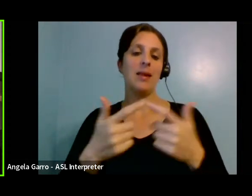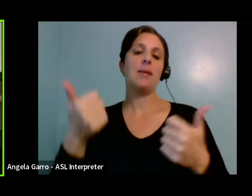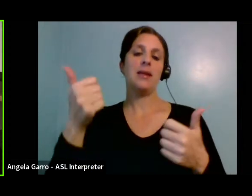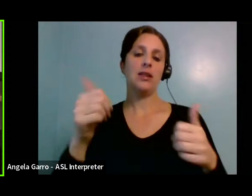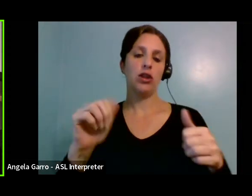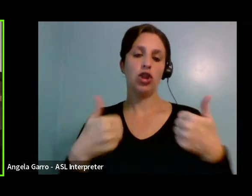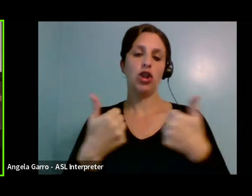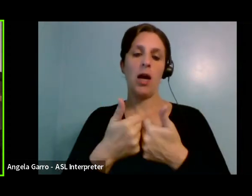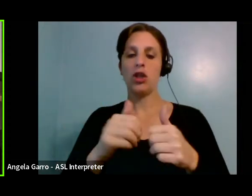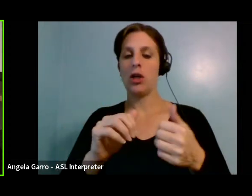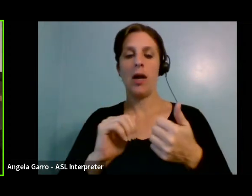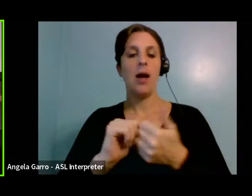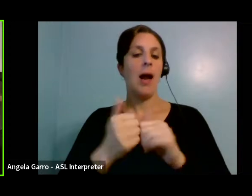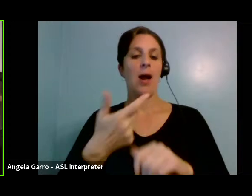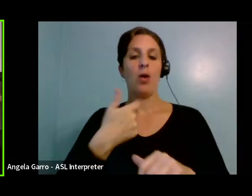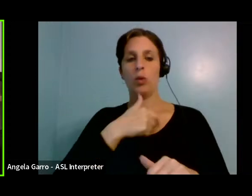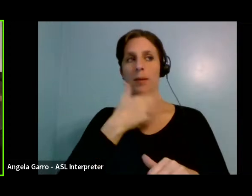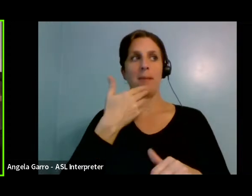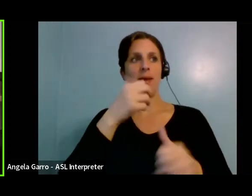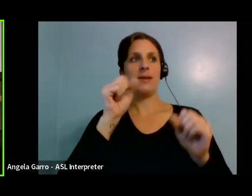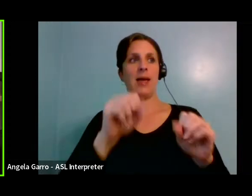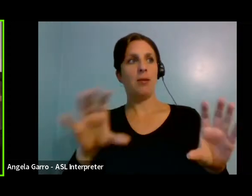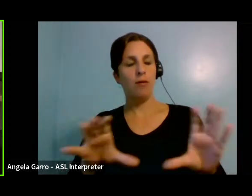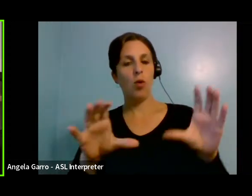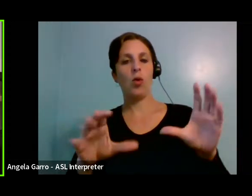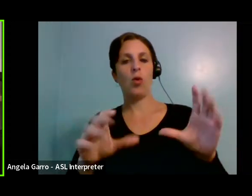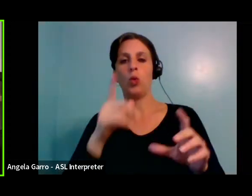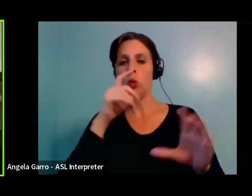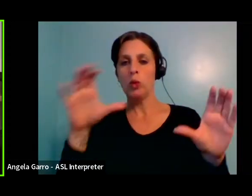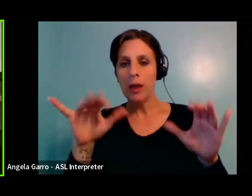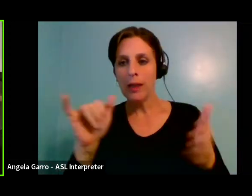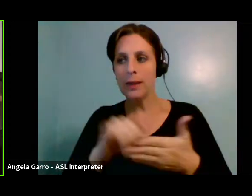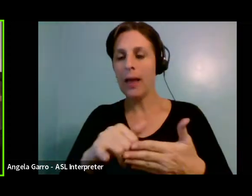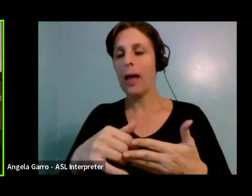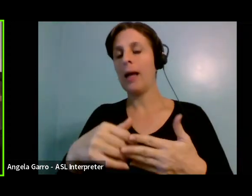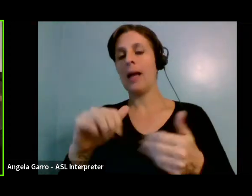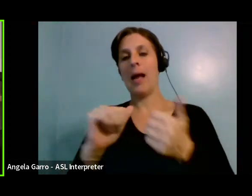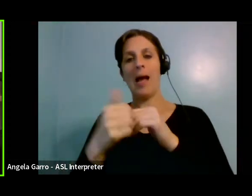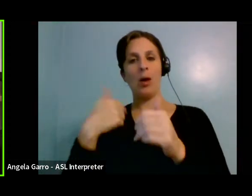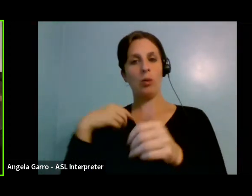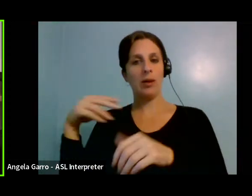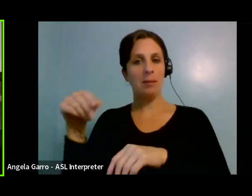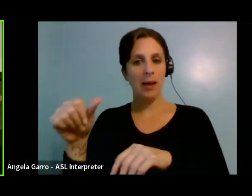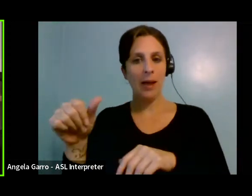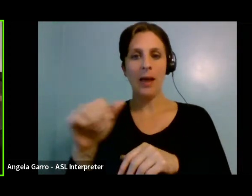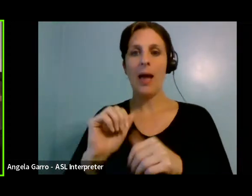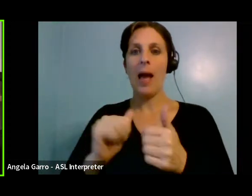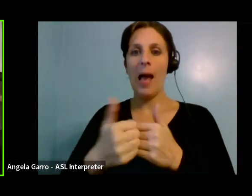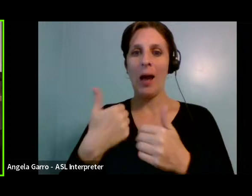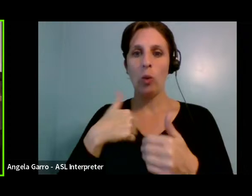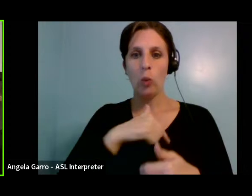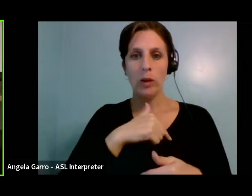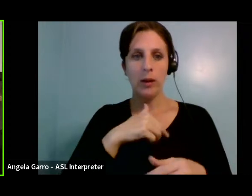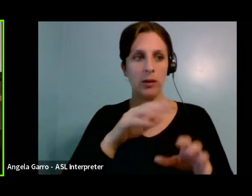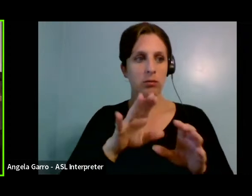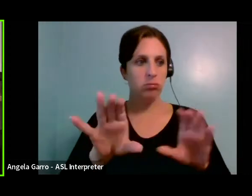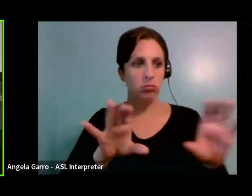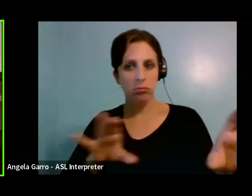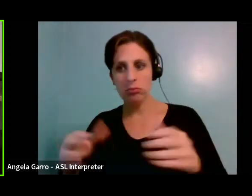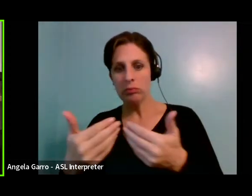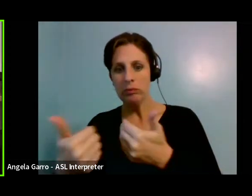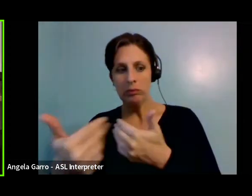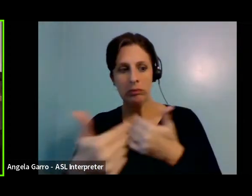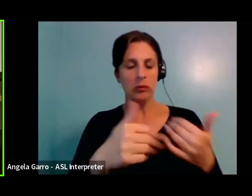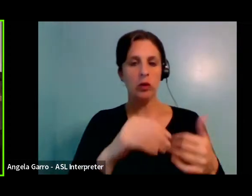best perform that. Who does it? How do we pay for it? How do we sparse it out so we don't have too many students in the same